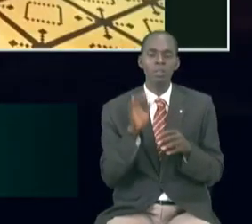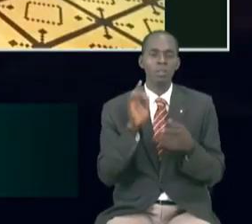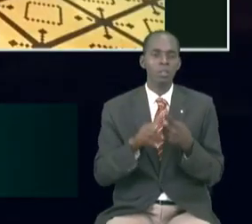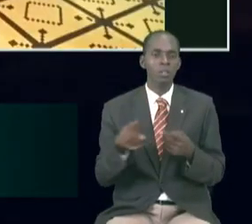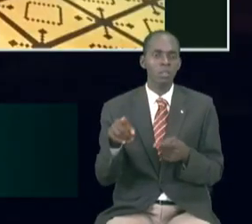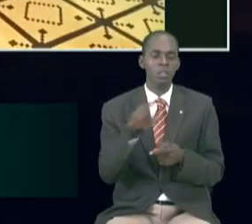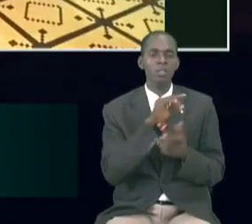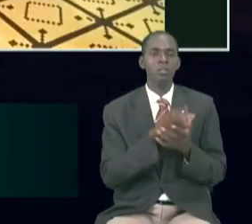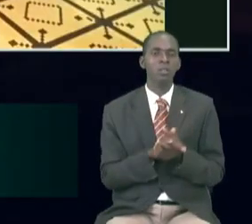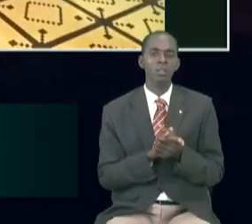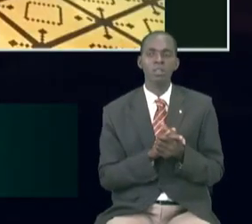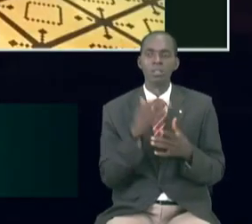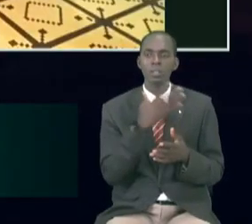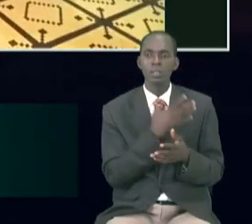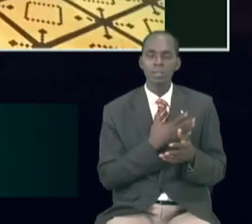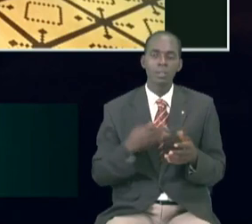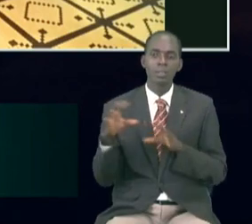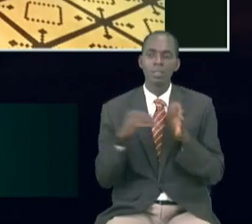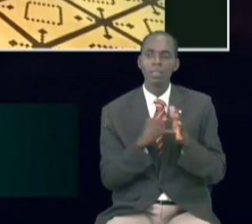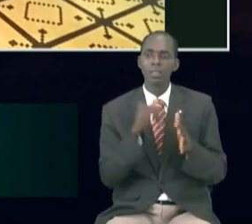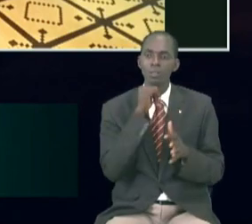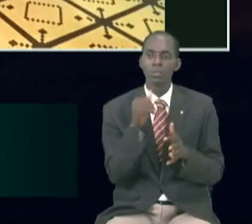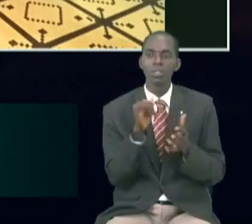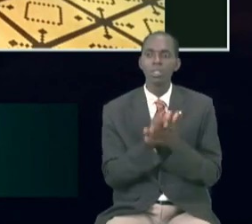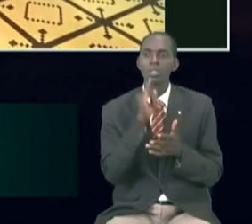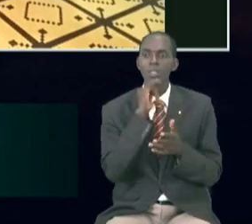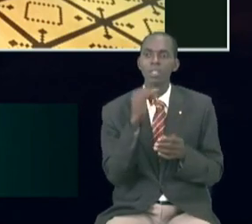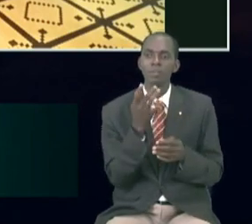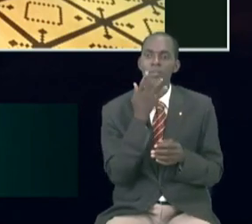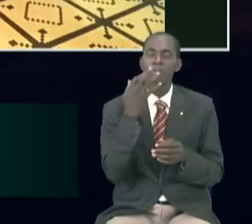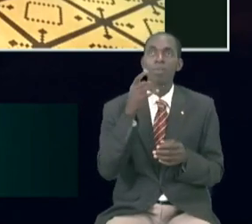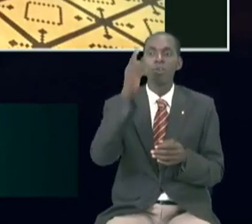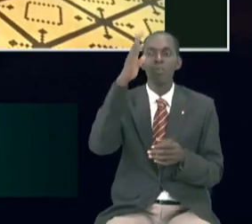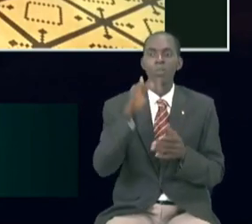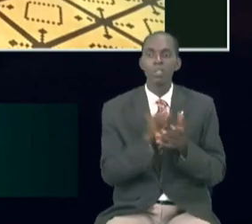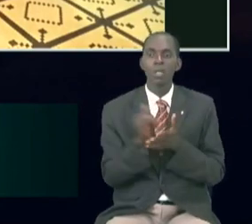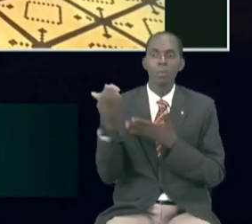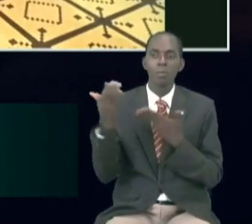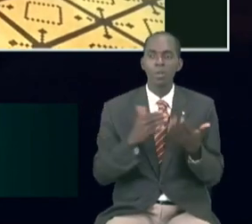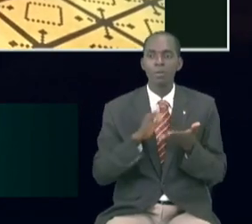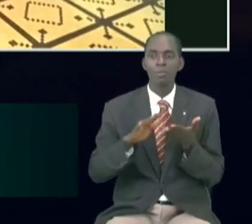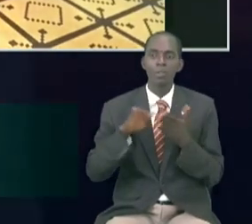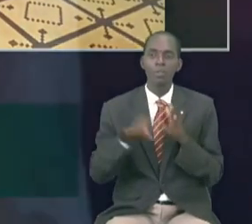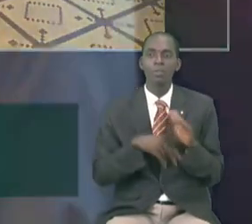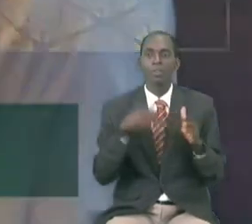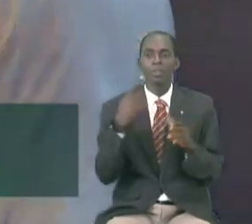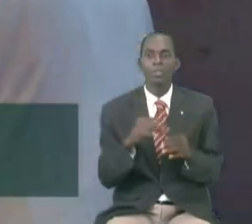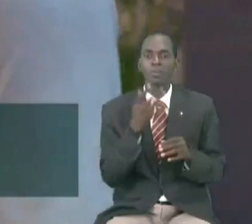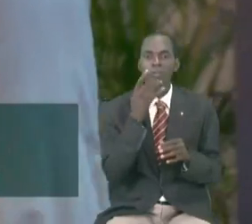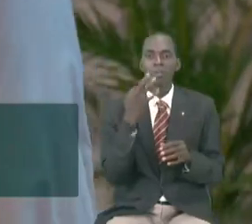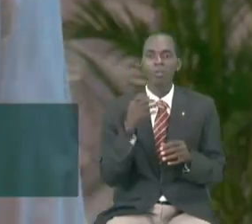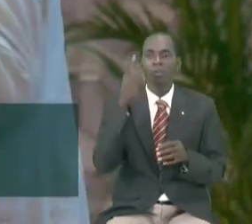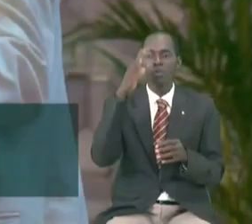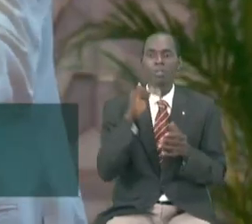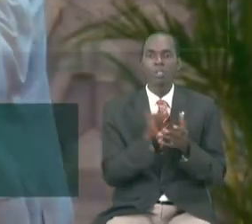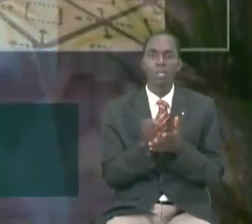of God that brings pardon on the people who repent, on the people who turn. Let's come to chapter 4